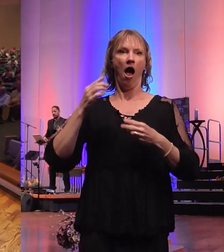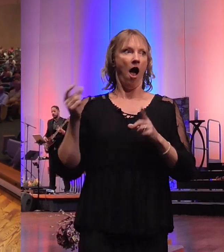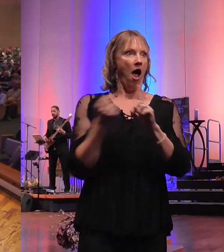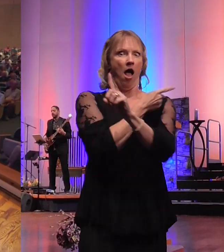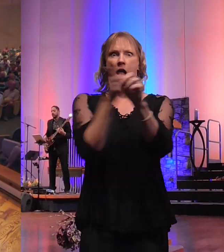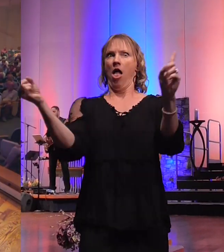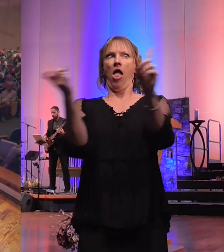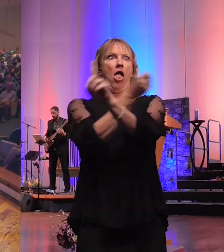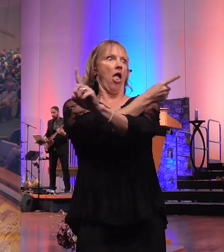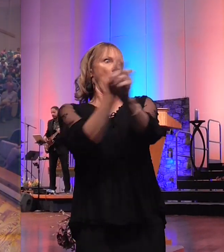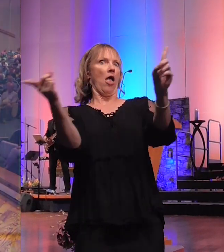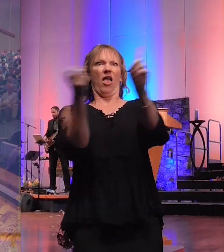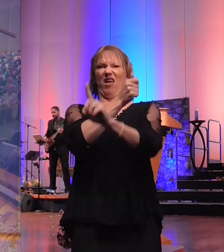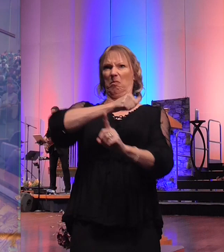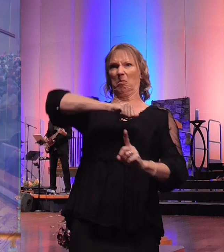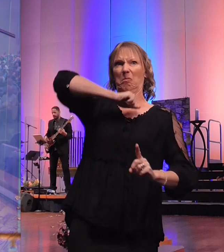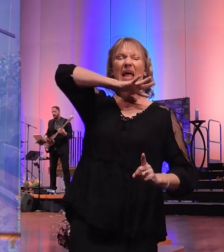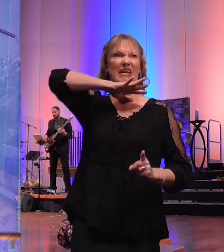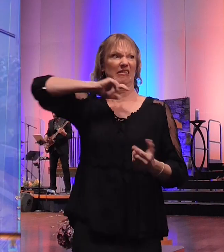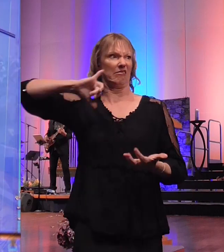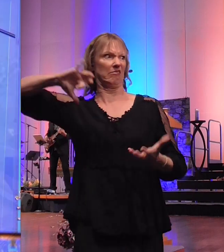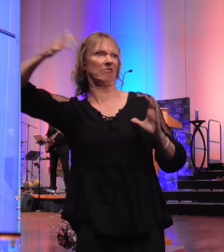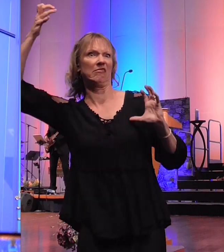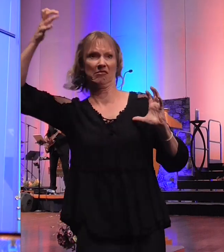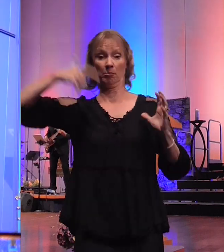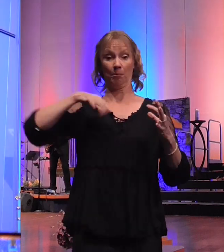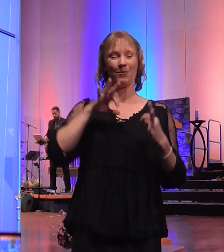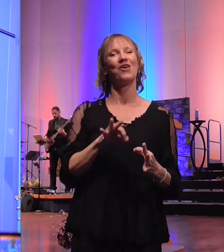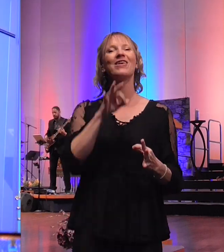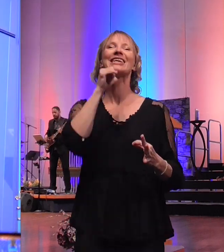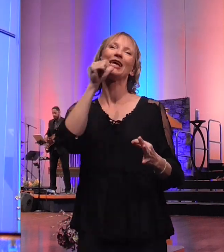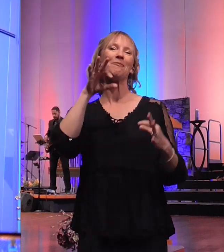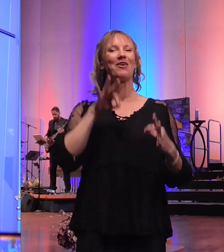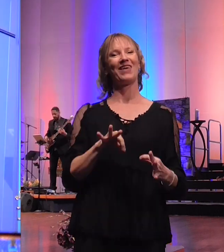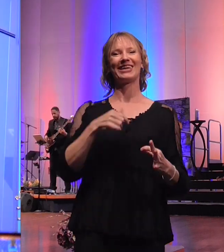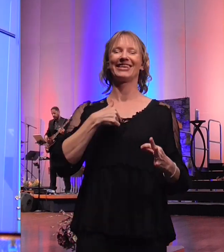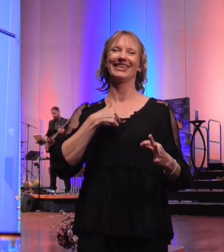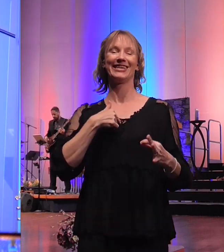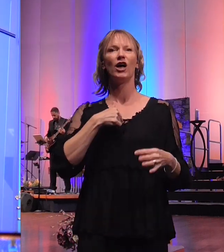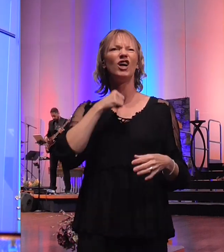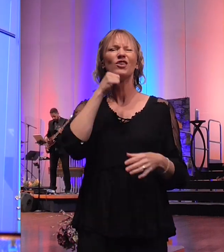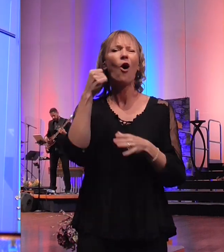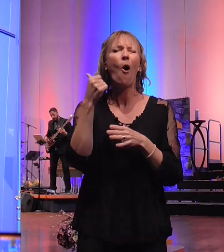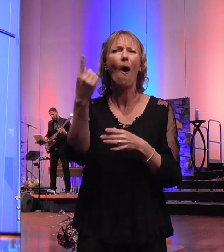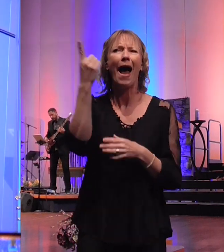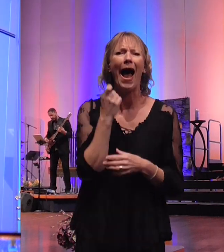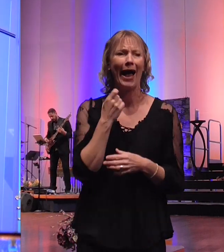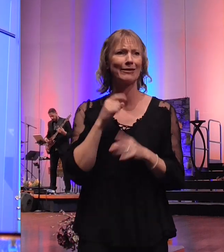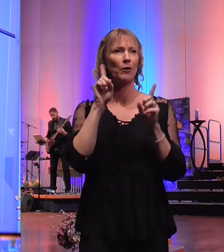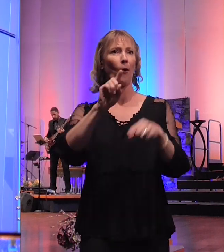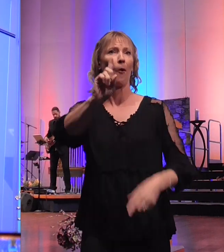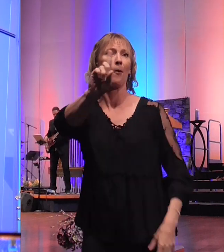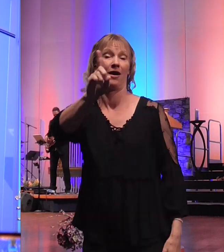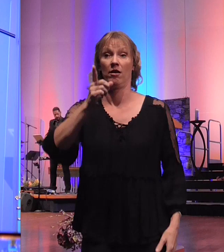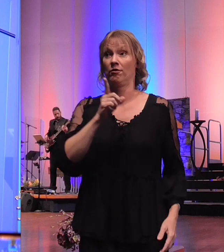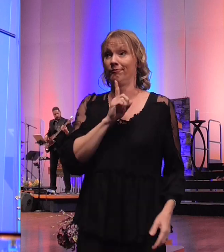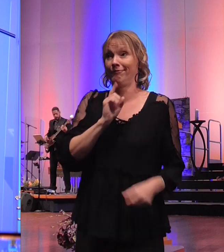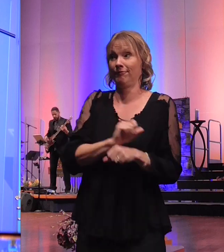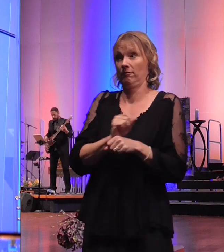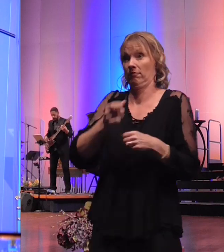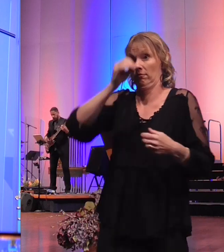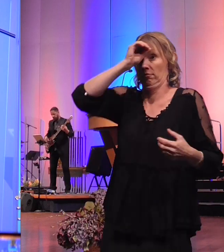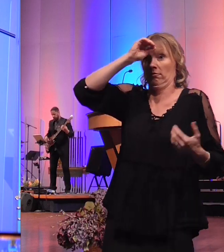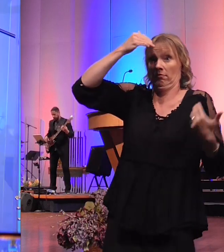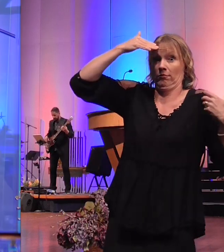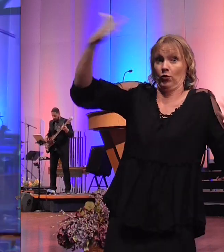different directions. Messy me, I call it perfect imperfection. Don't bother asking me where I'm headed, 'cause I really don't